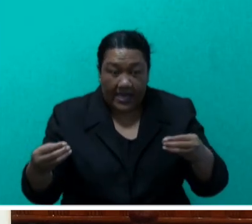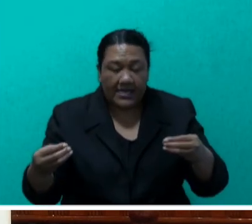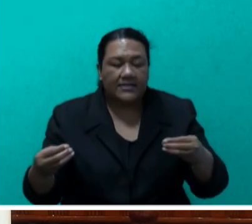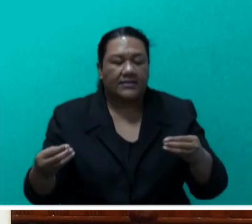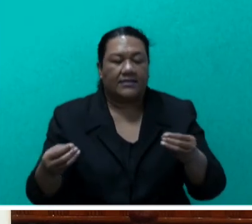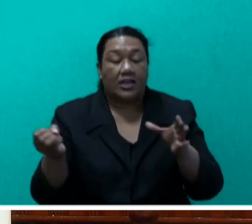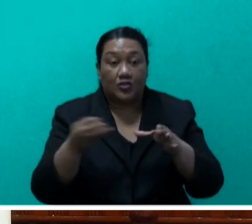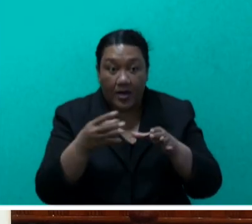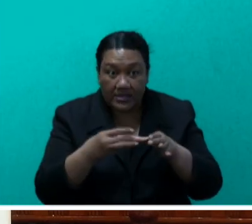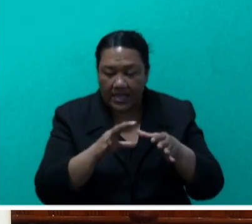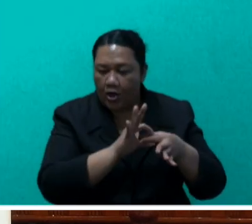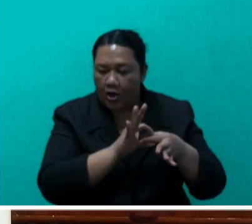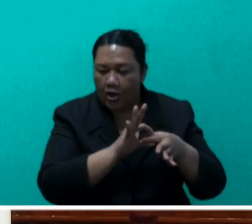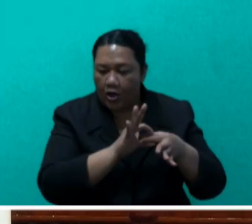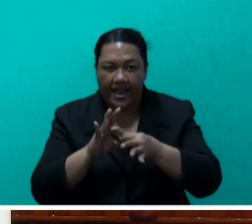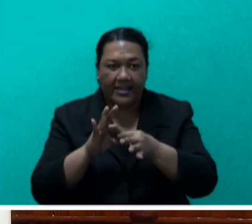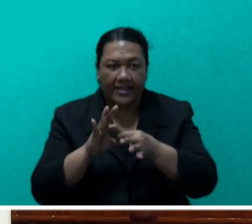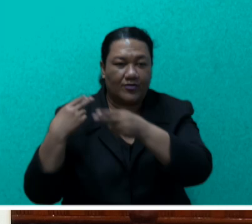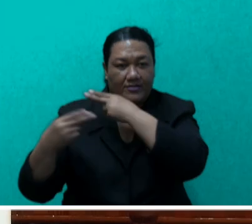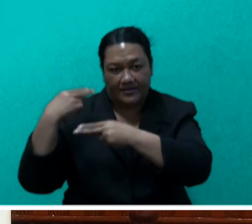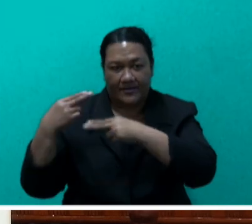stories of Fiji rich culture.